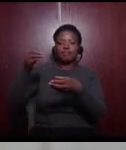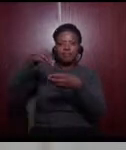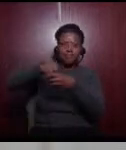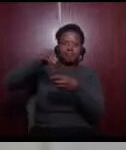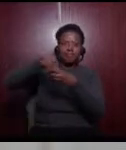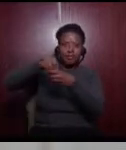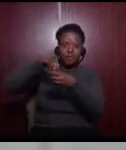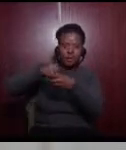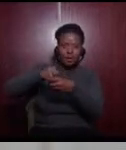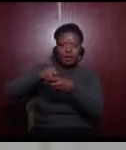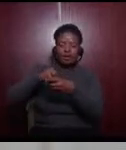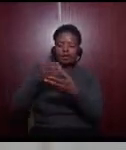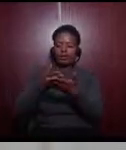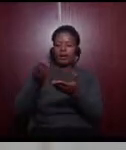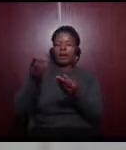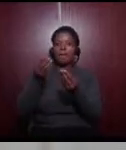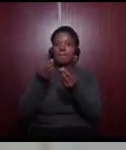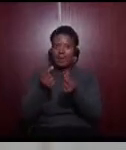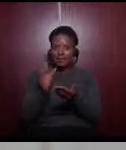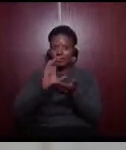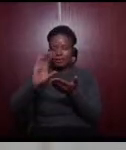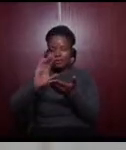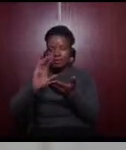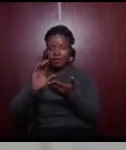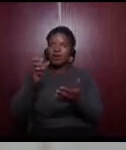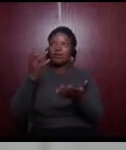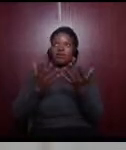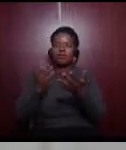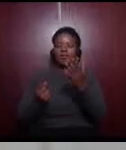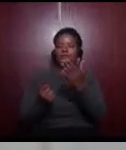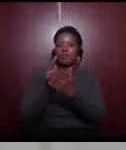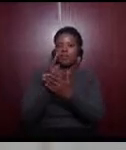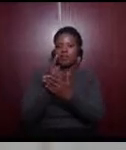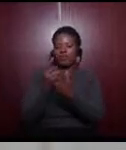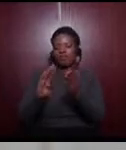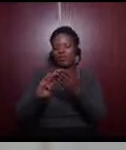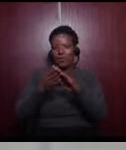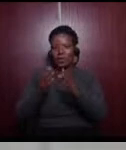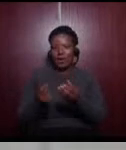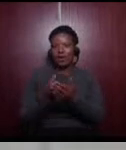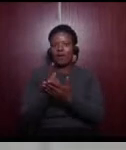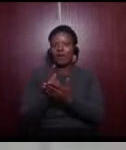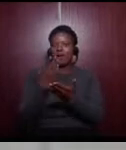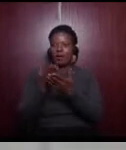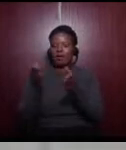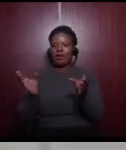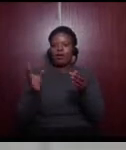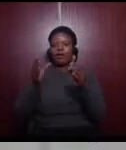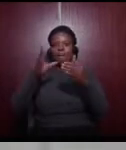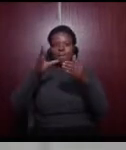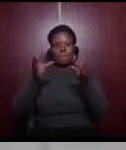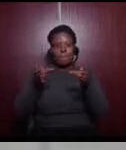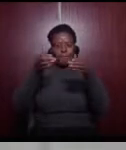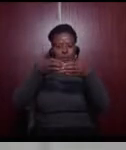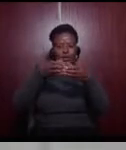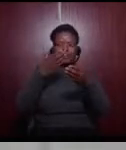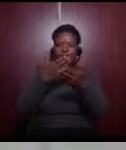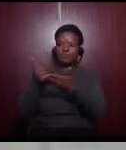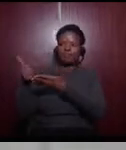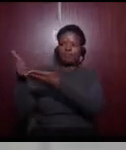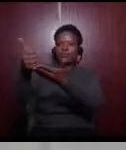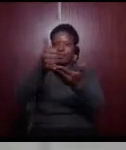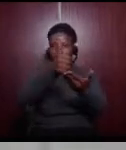money into this fund when there are issues that affect abantu basekhaleni. I board then iyakwazi ukuthatha ama decision ukuthi i-assist abantu